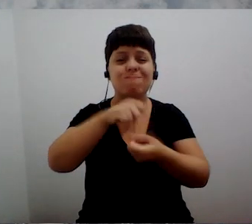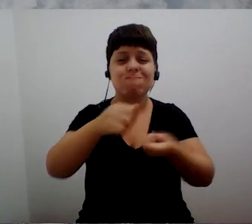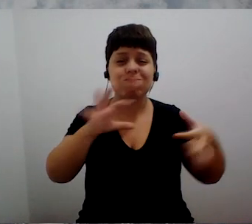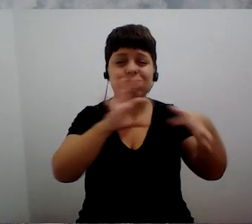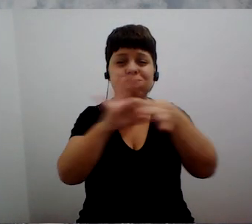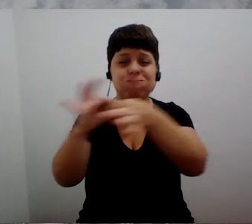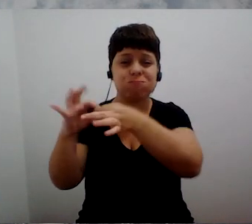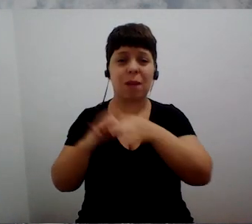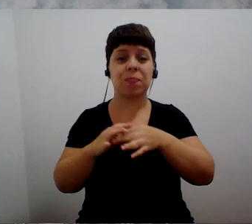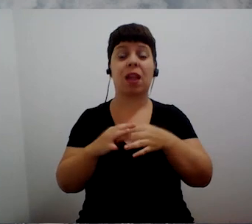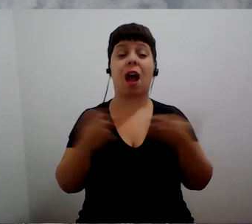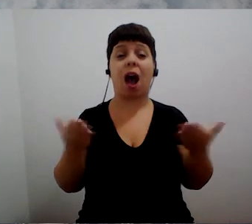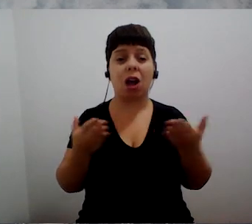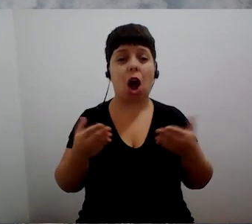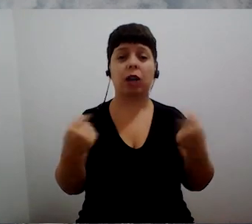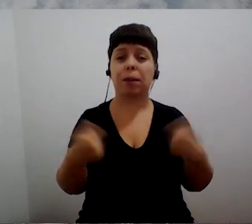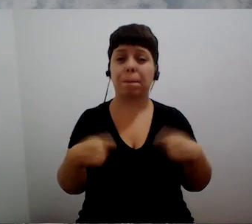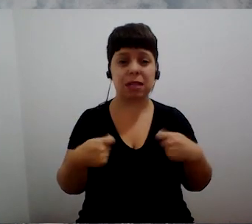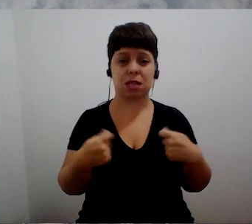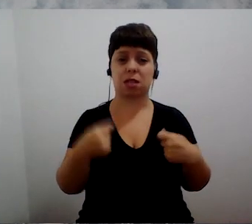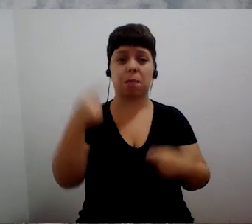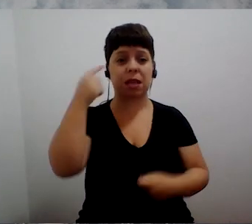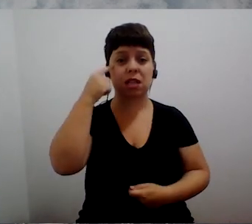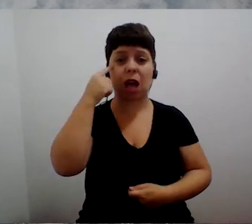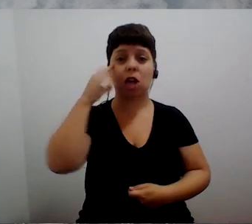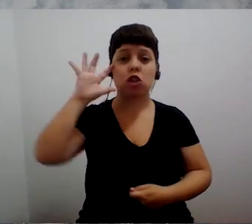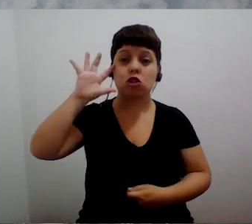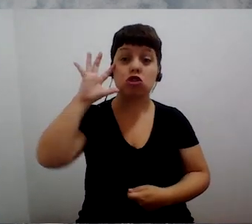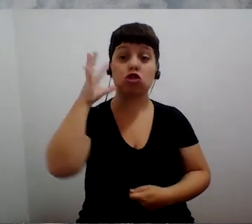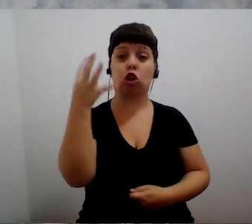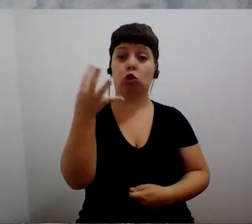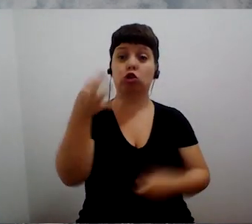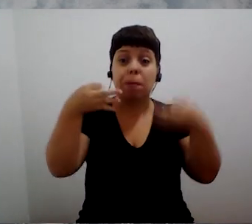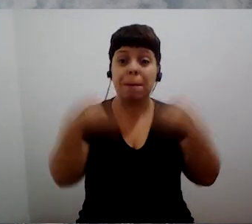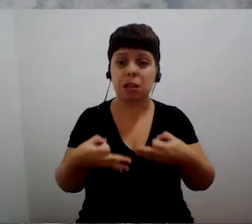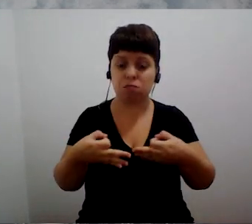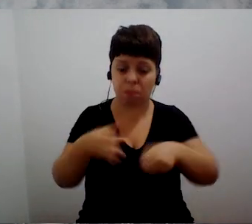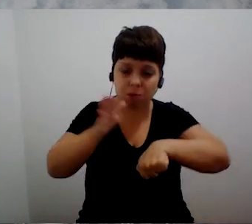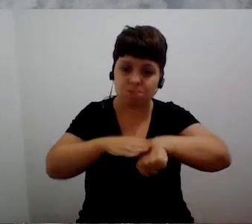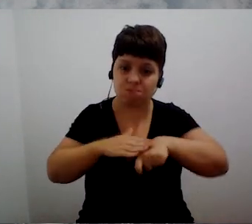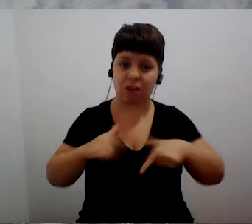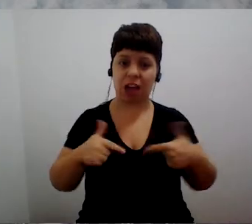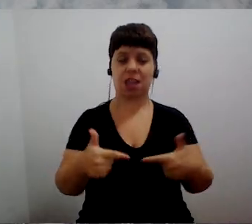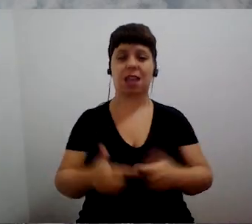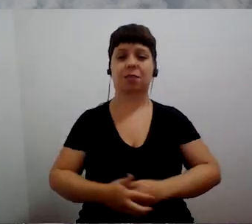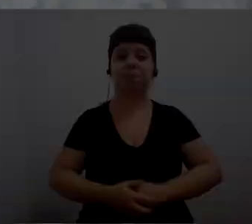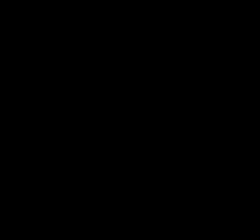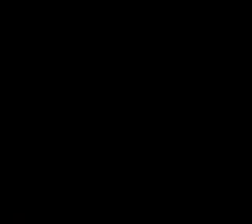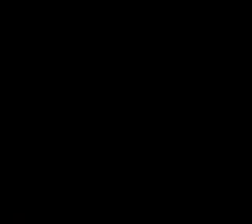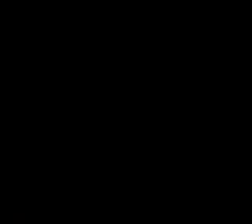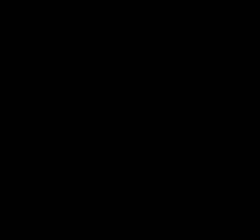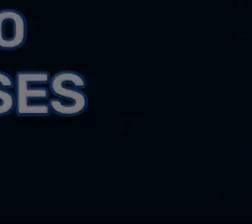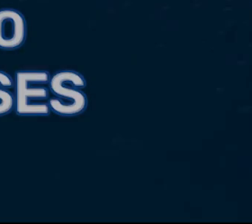stronger global framework. And now we have to start drafting pragmatic solutions so we can put that in place.